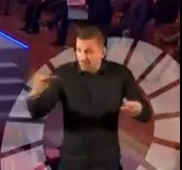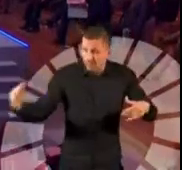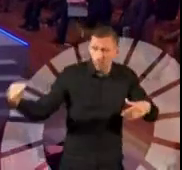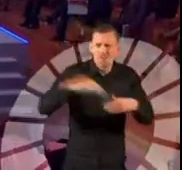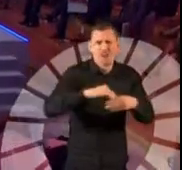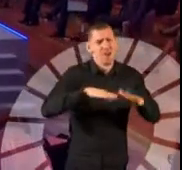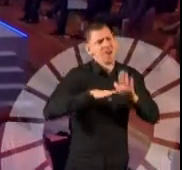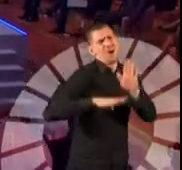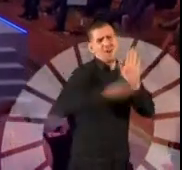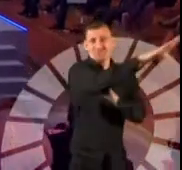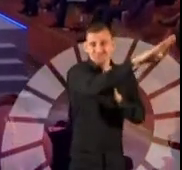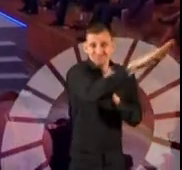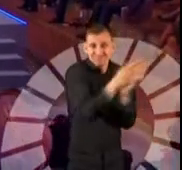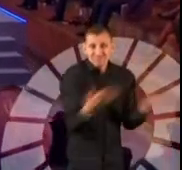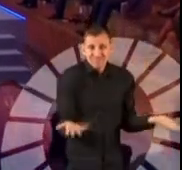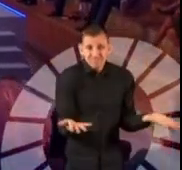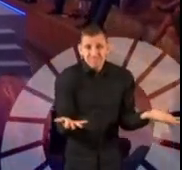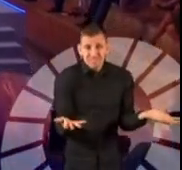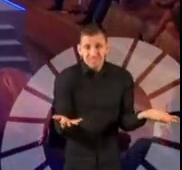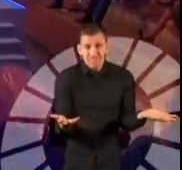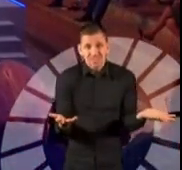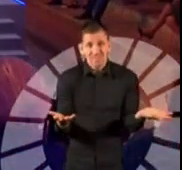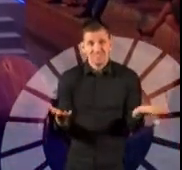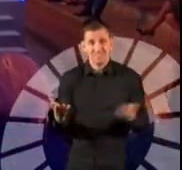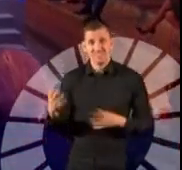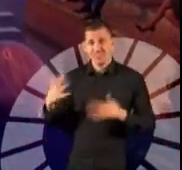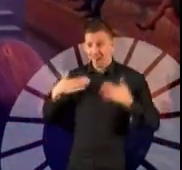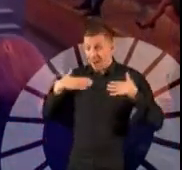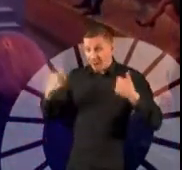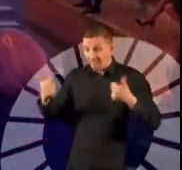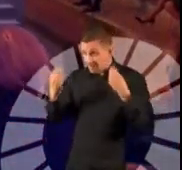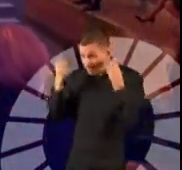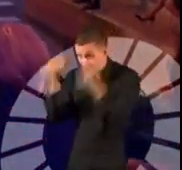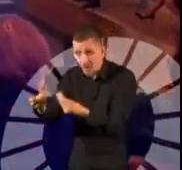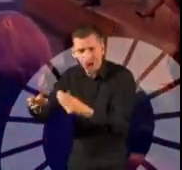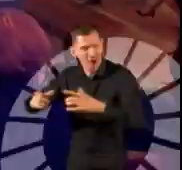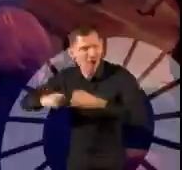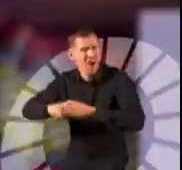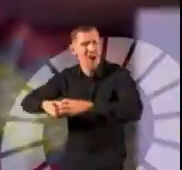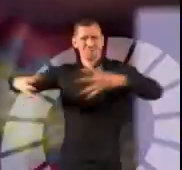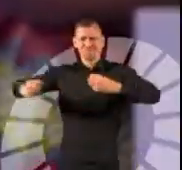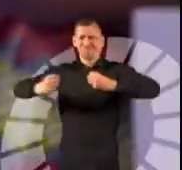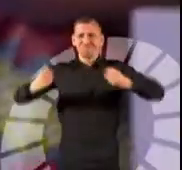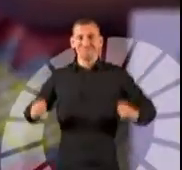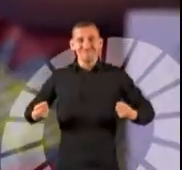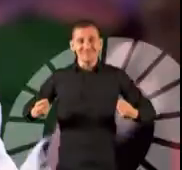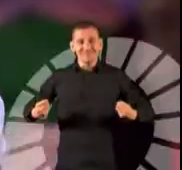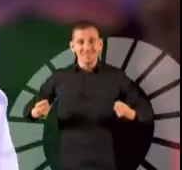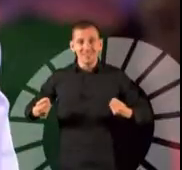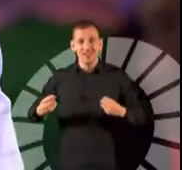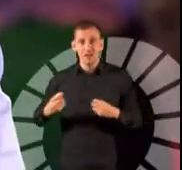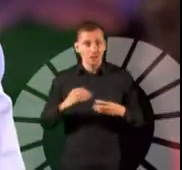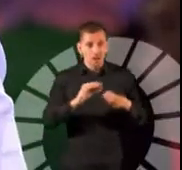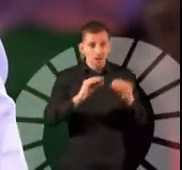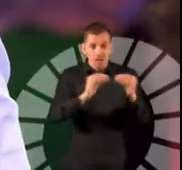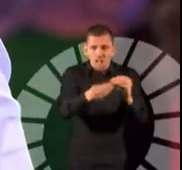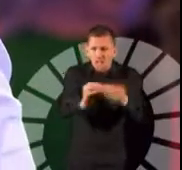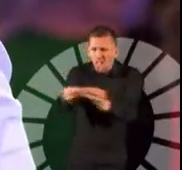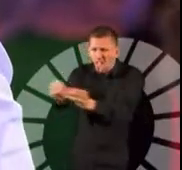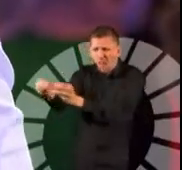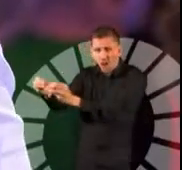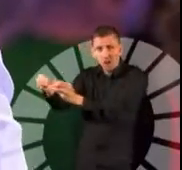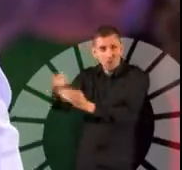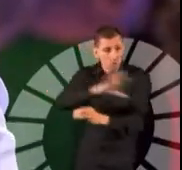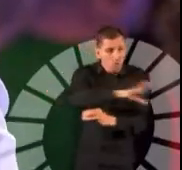equip countries to face some of the greatest challenges ahead of this, in particular, as many people have talked about